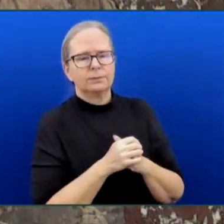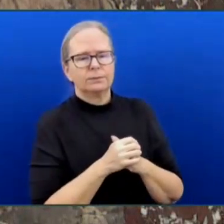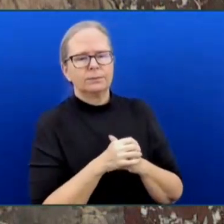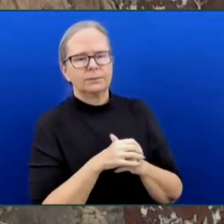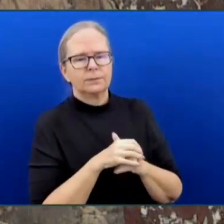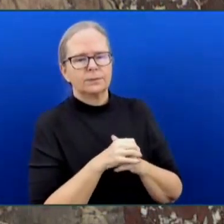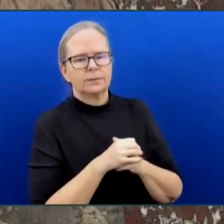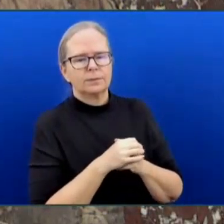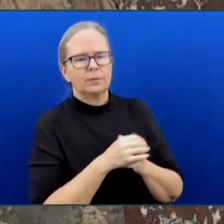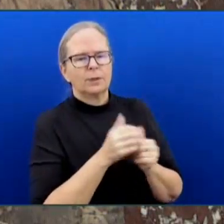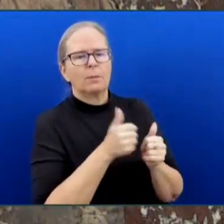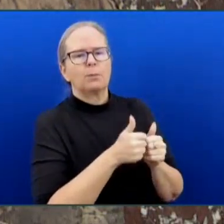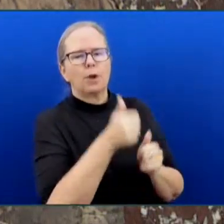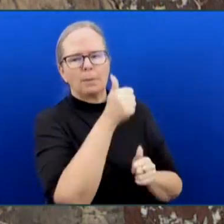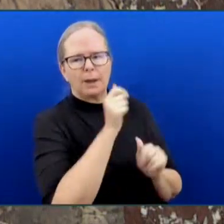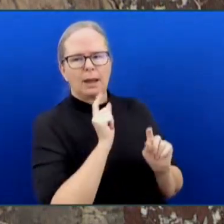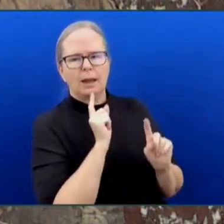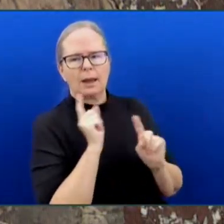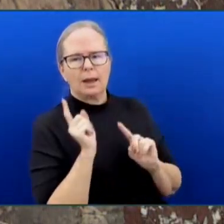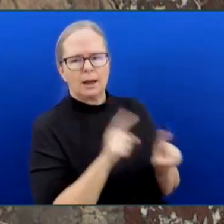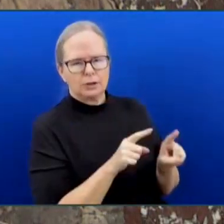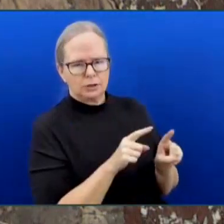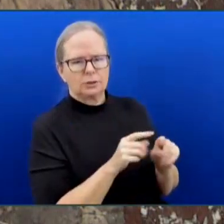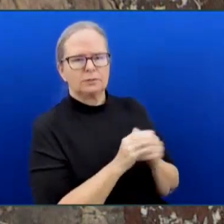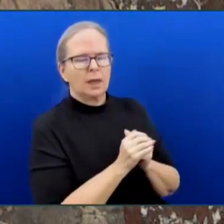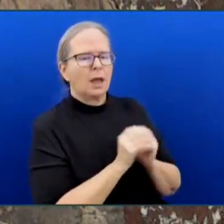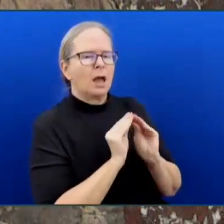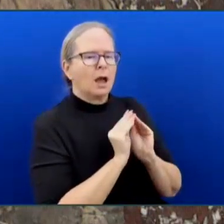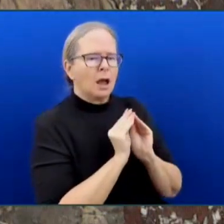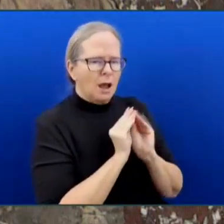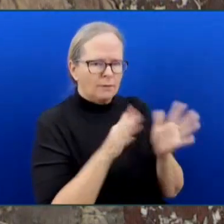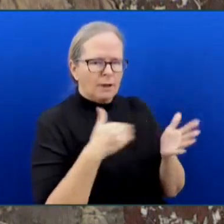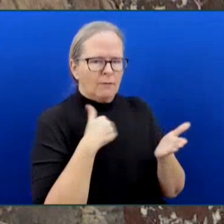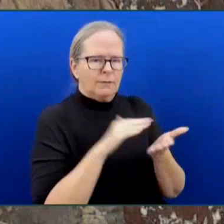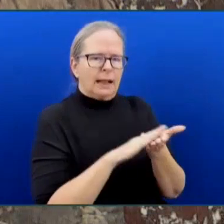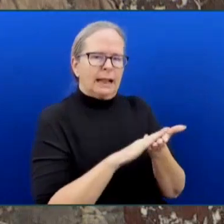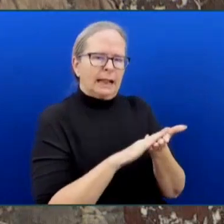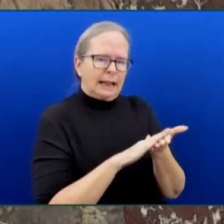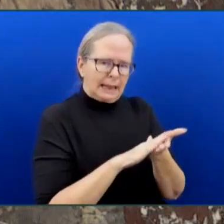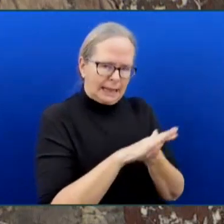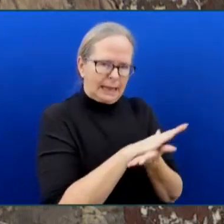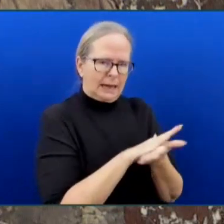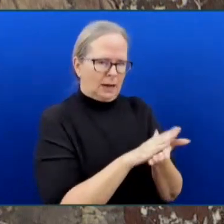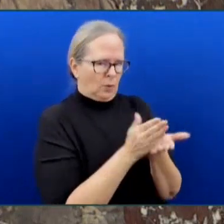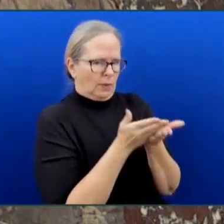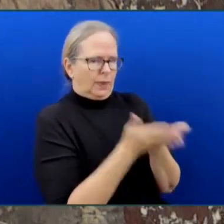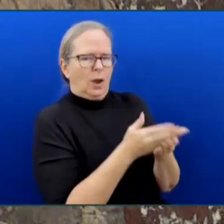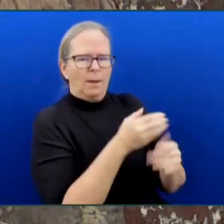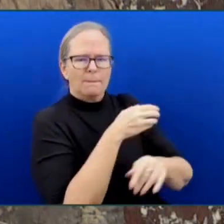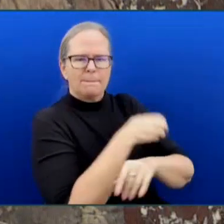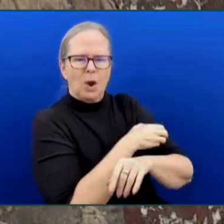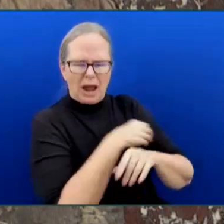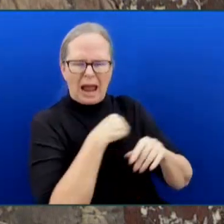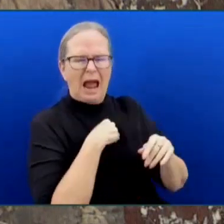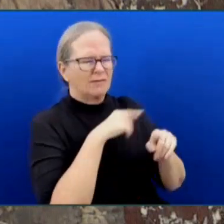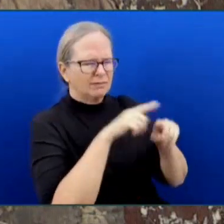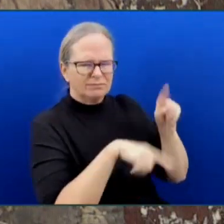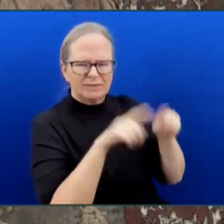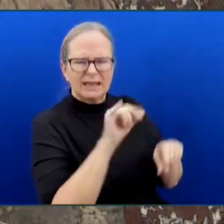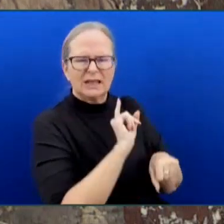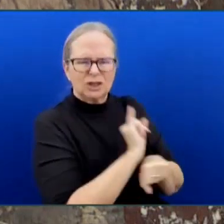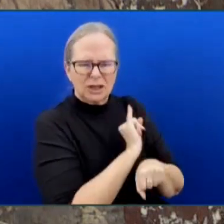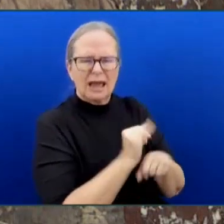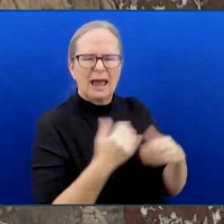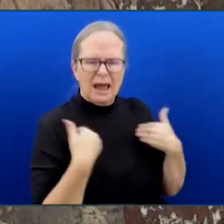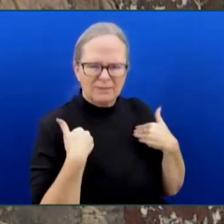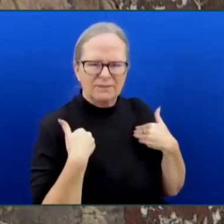clean, firm power that is in desire from a whole range of industries. Now, the province of Quebec has been building in advance of